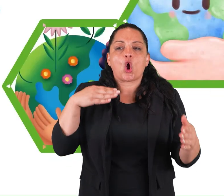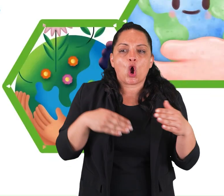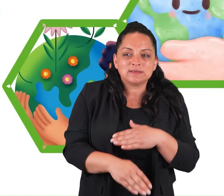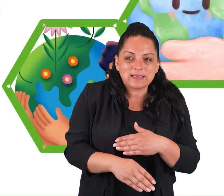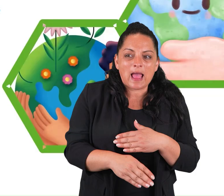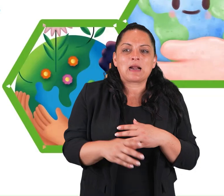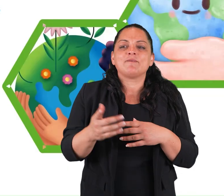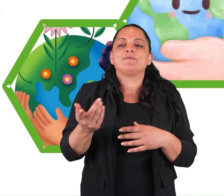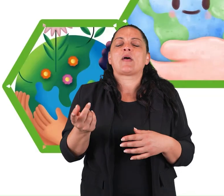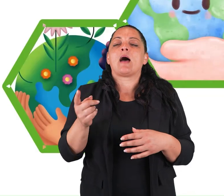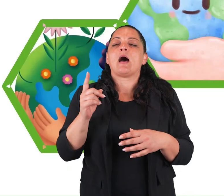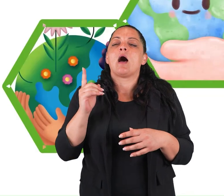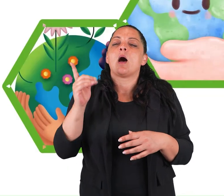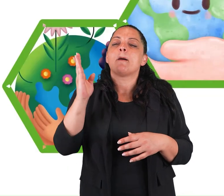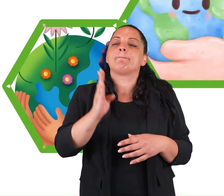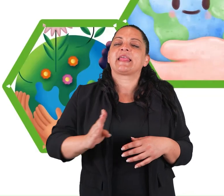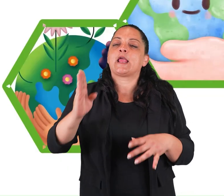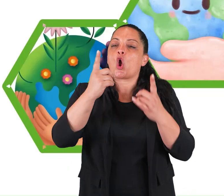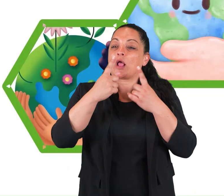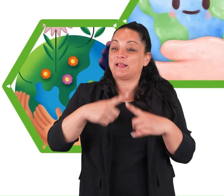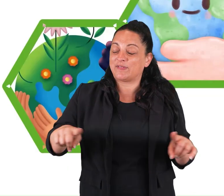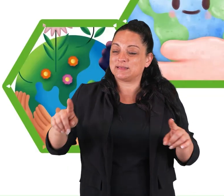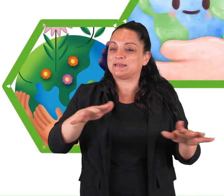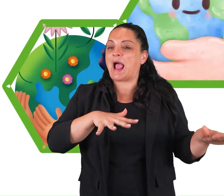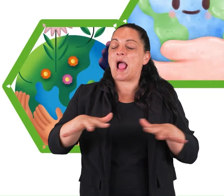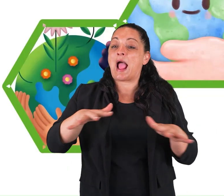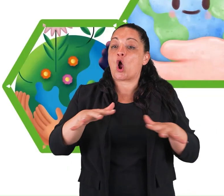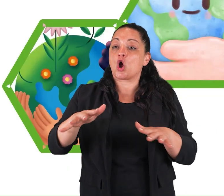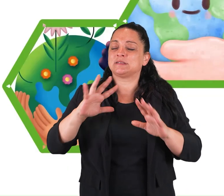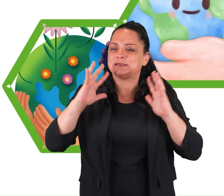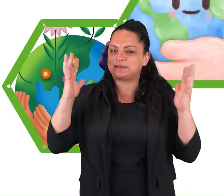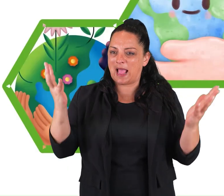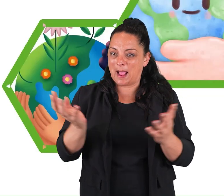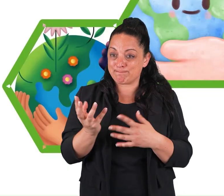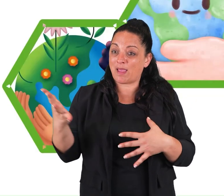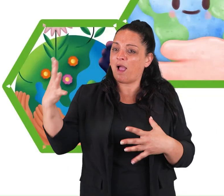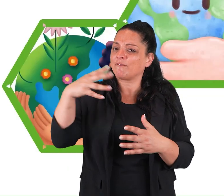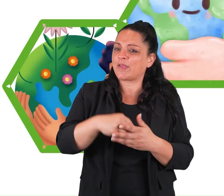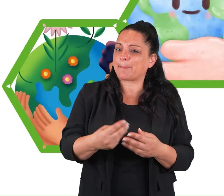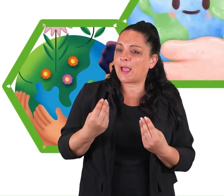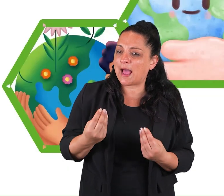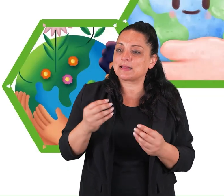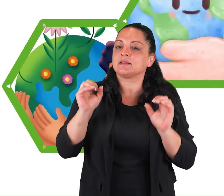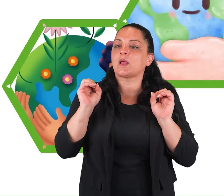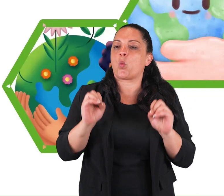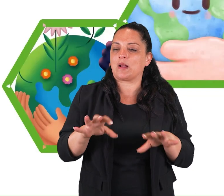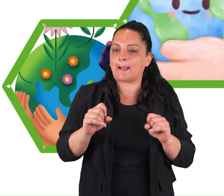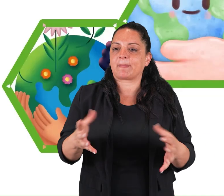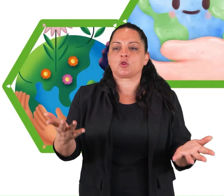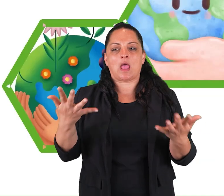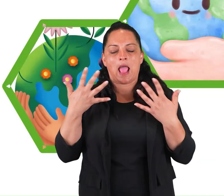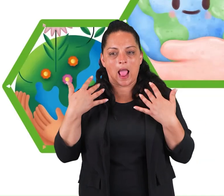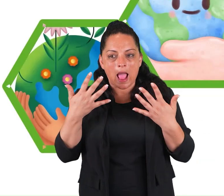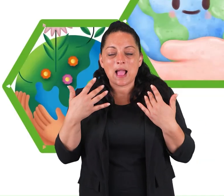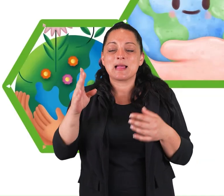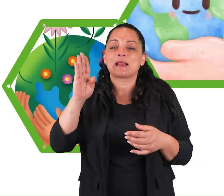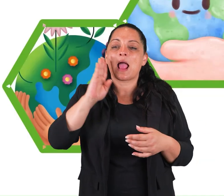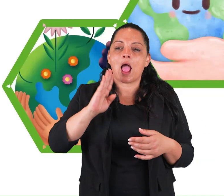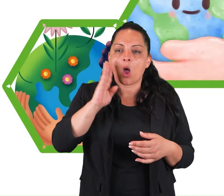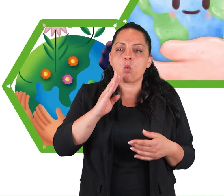maintain biodiversity and ecosystems in general. It includes reduce air, water, and soil